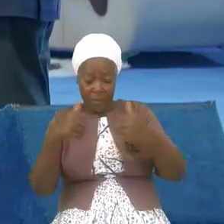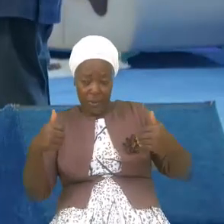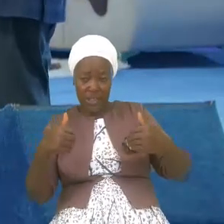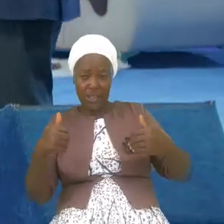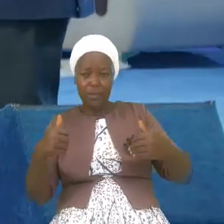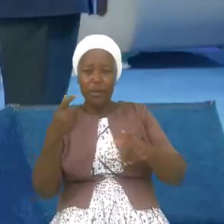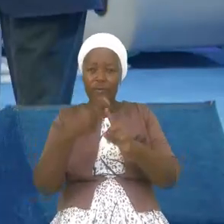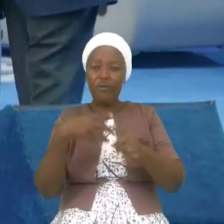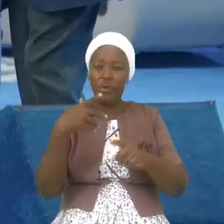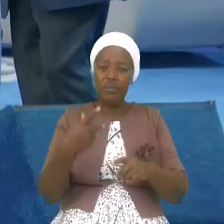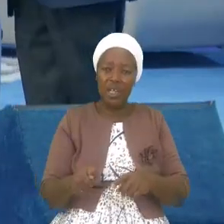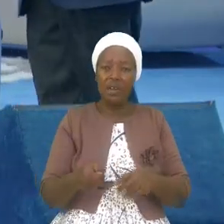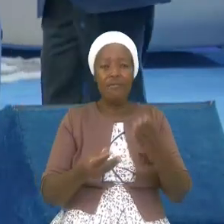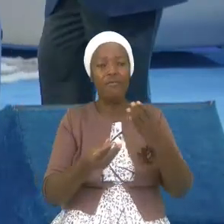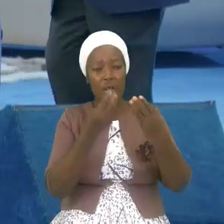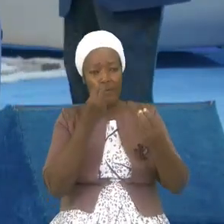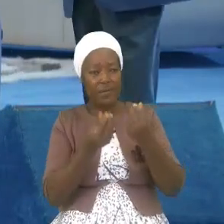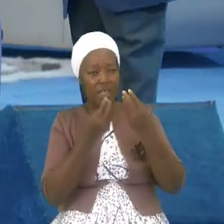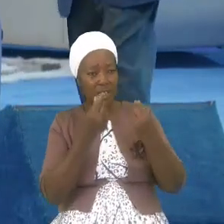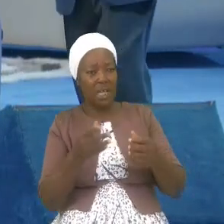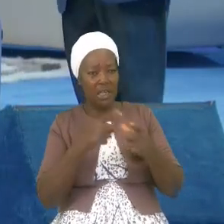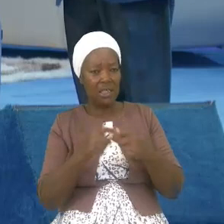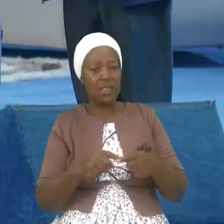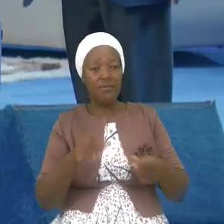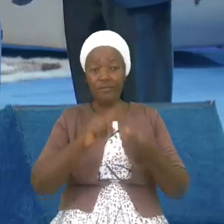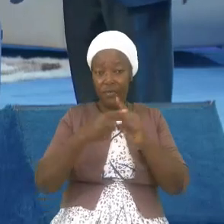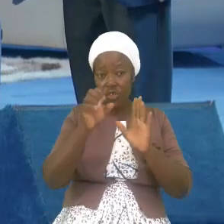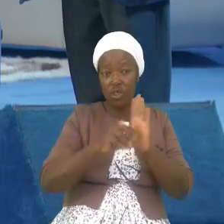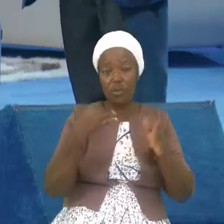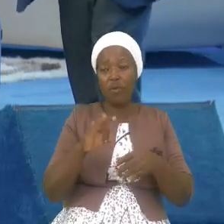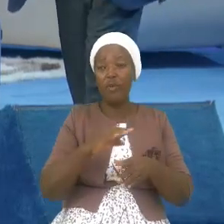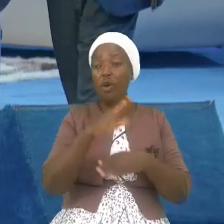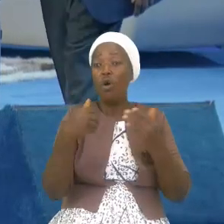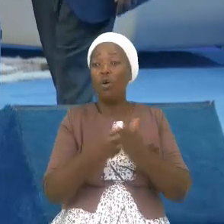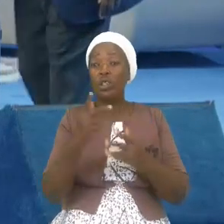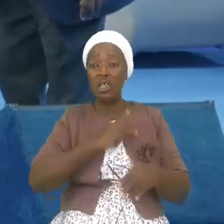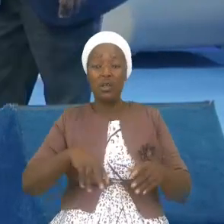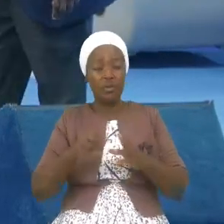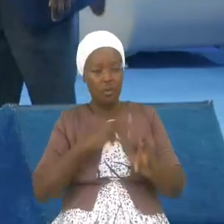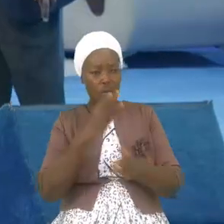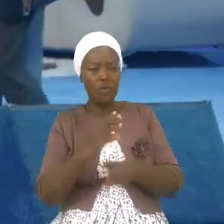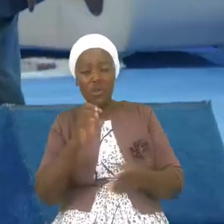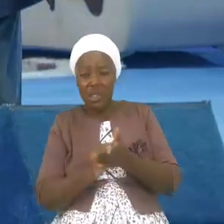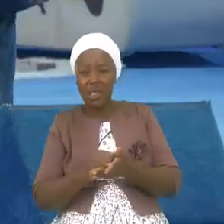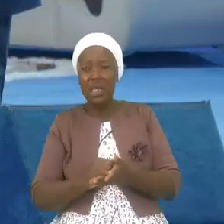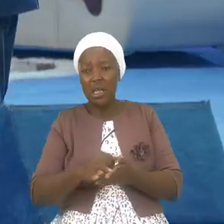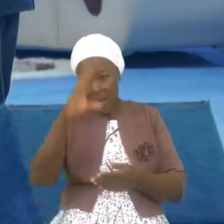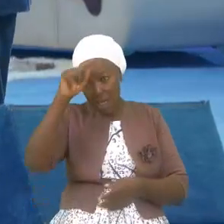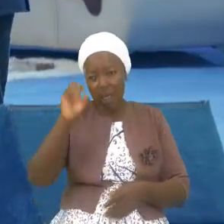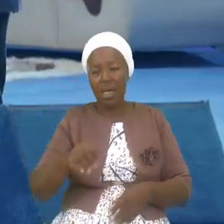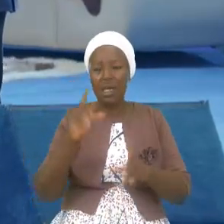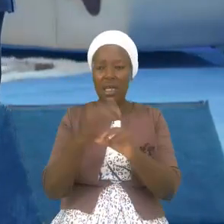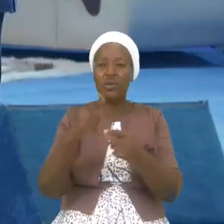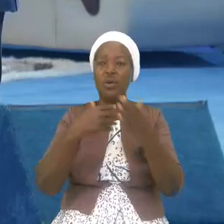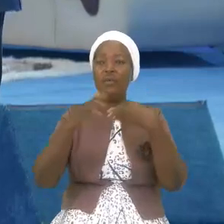Belshazzar so that he can get to heaven at last. As they don't have any inheritance in